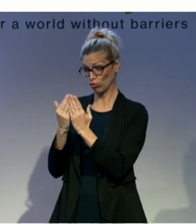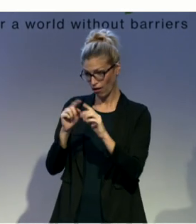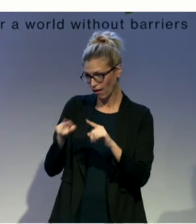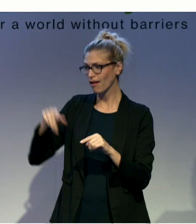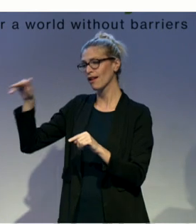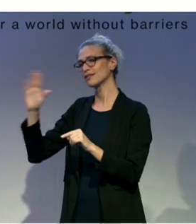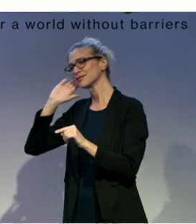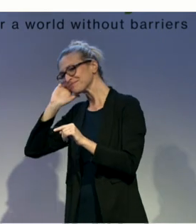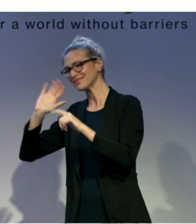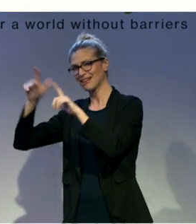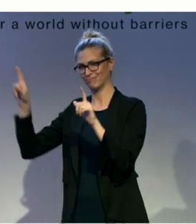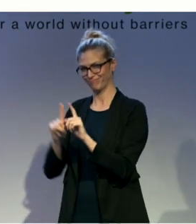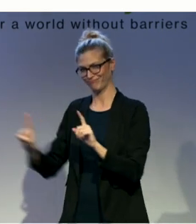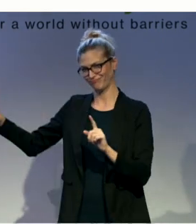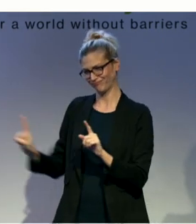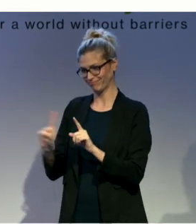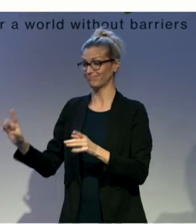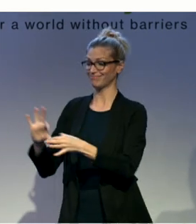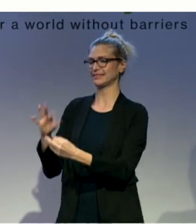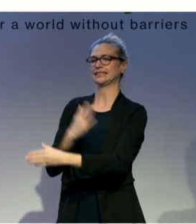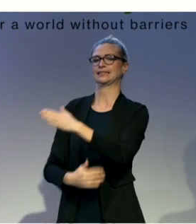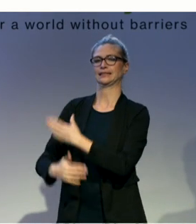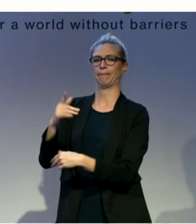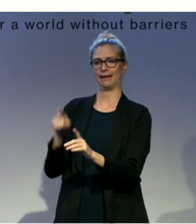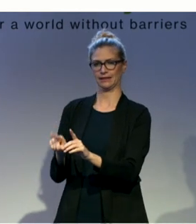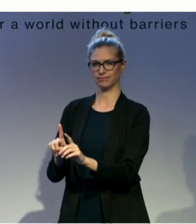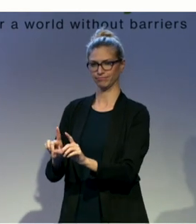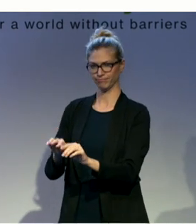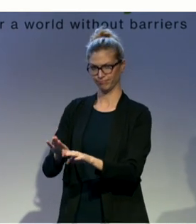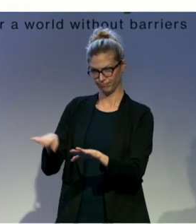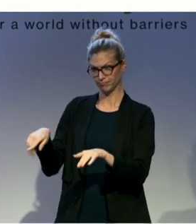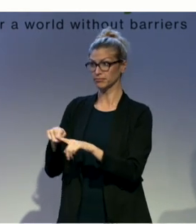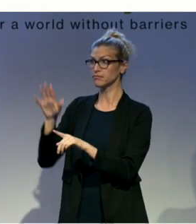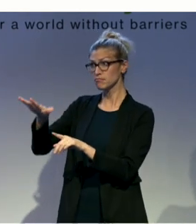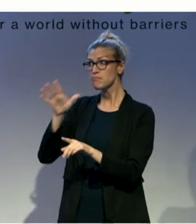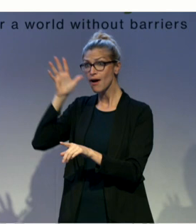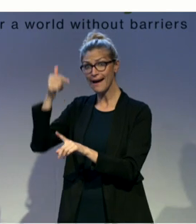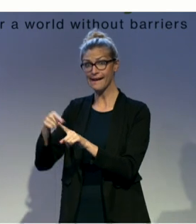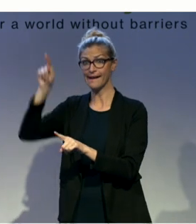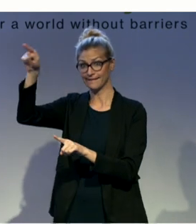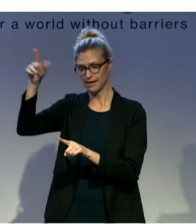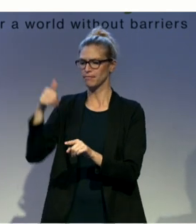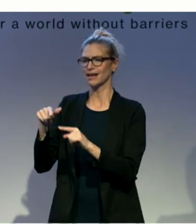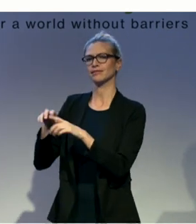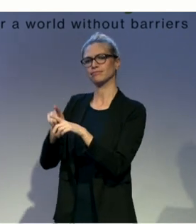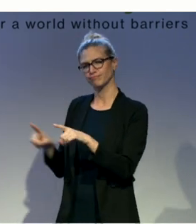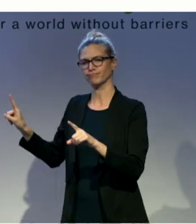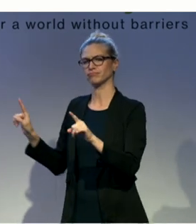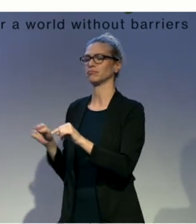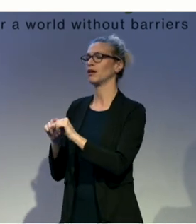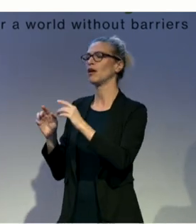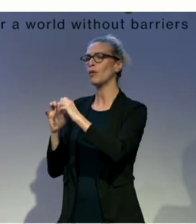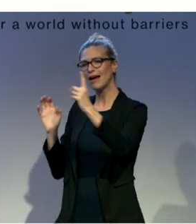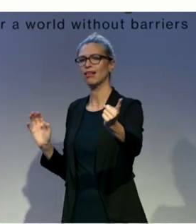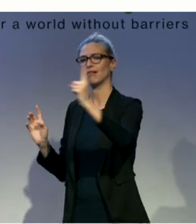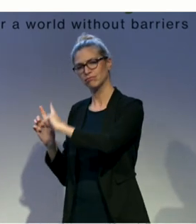disabilities. Some of our pupils live with their parents, some travel, and some live at the boarding house. Each pupil has his or her